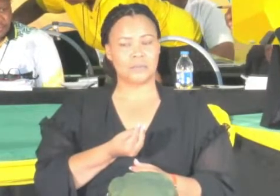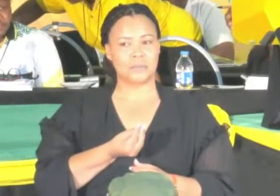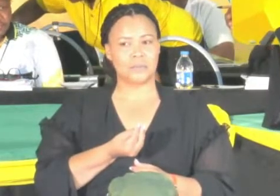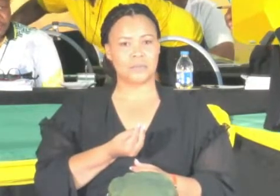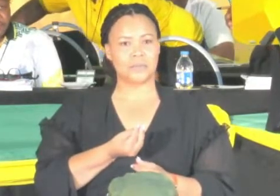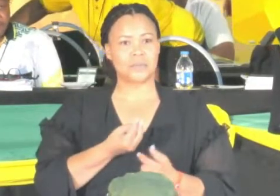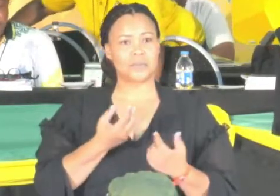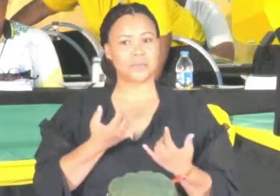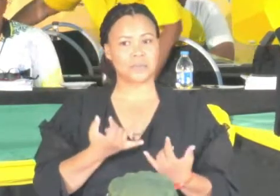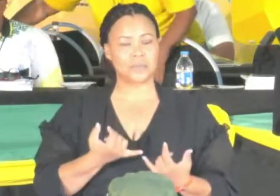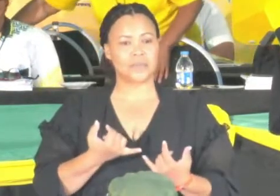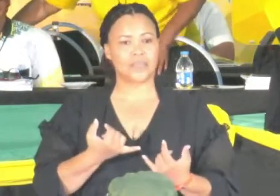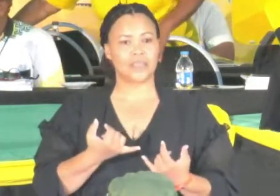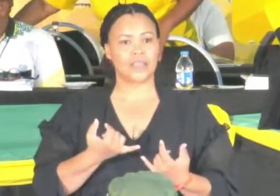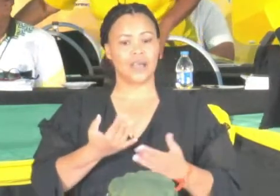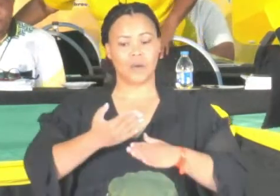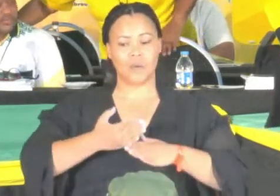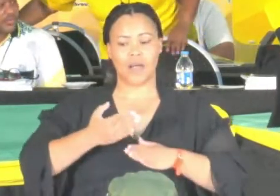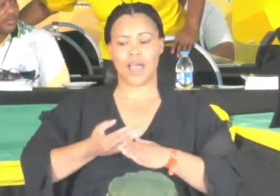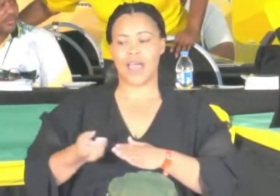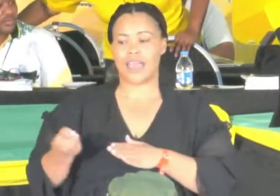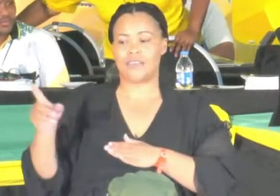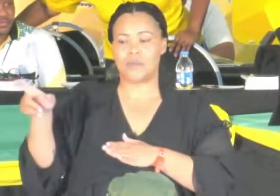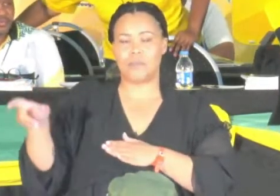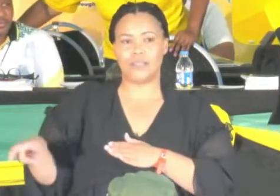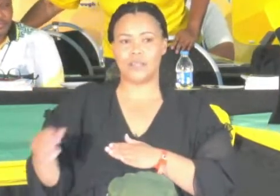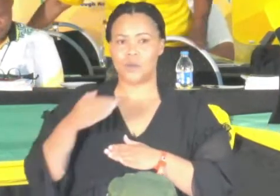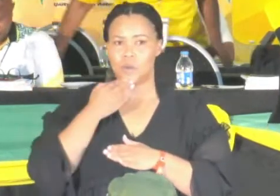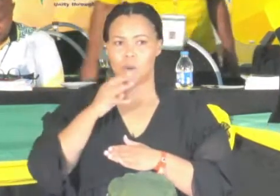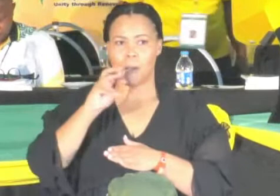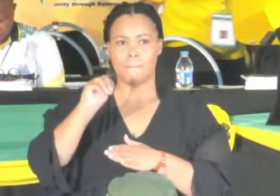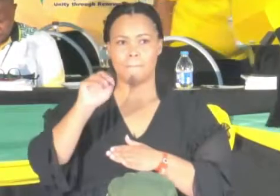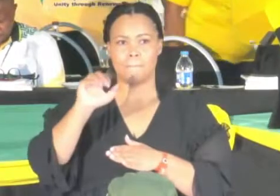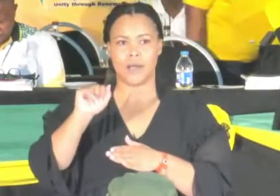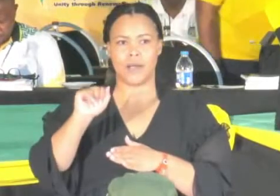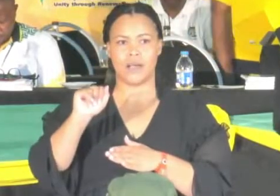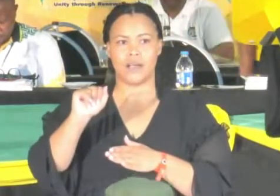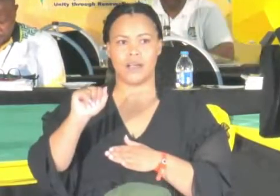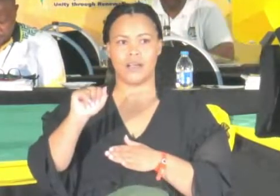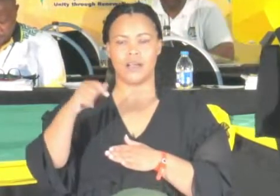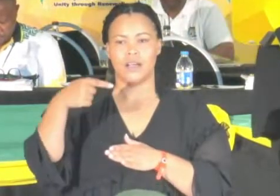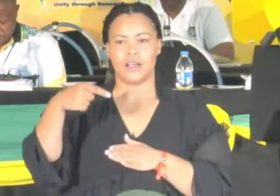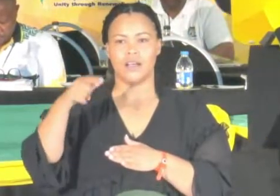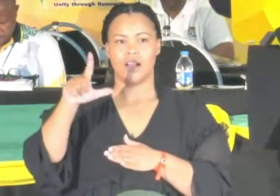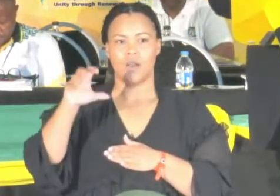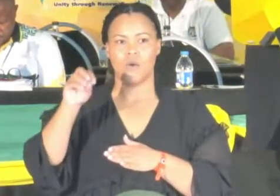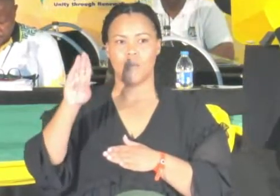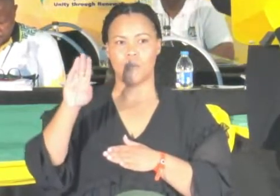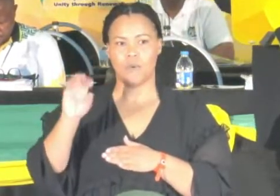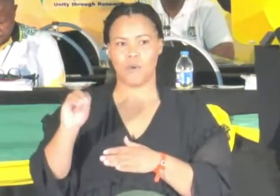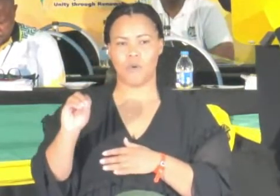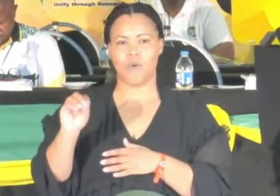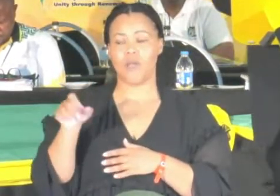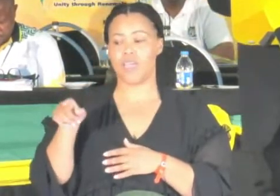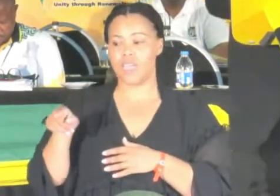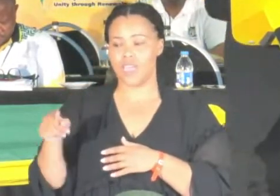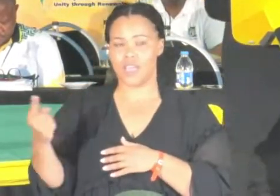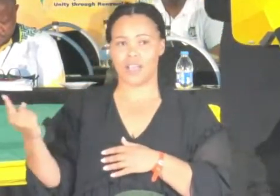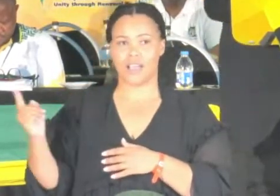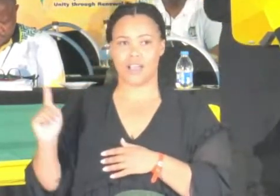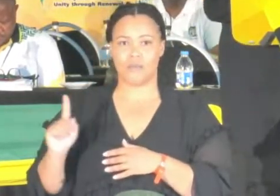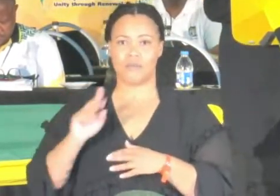I'm going to delegate that task to Mahlobo, Comrade Mahlobo, to run through